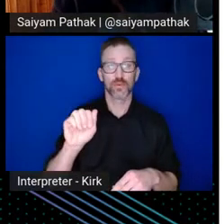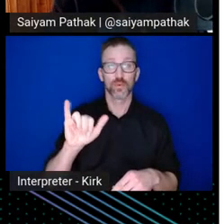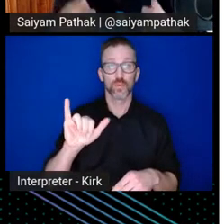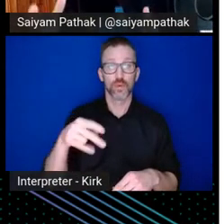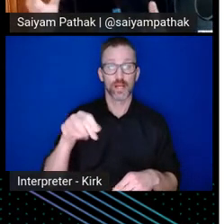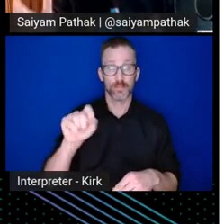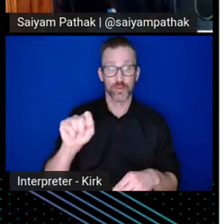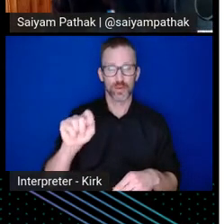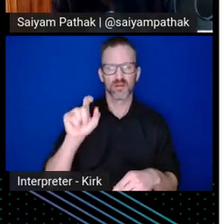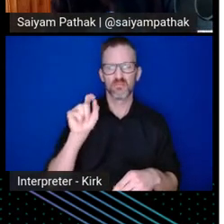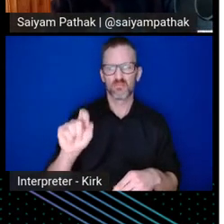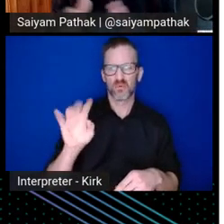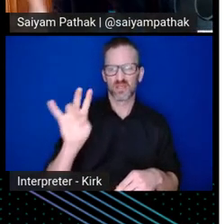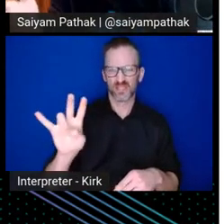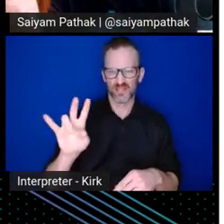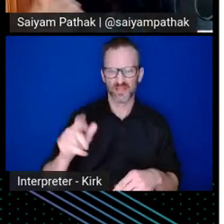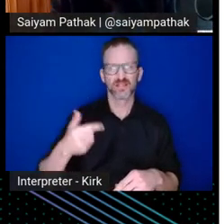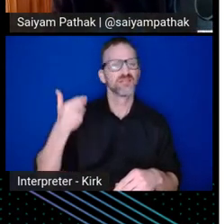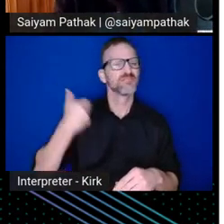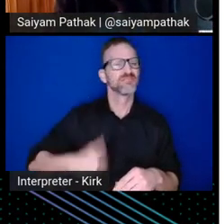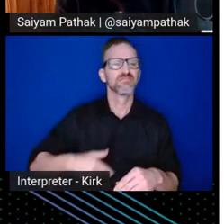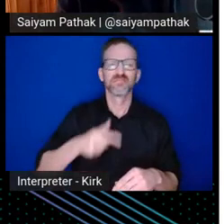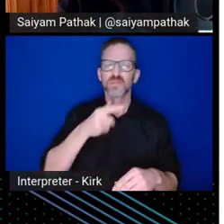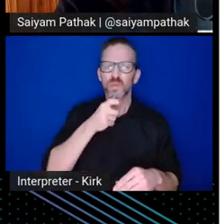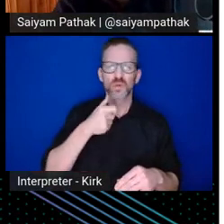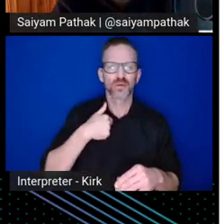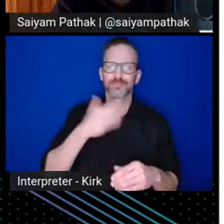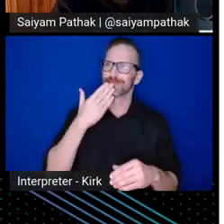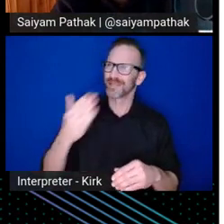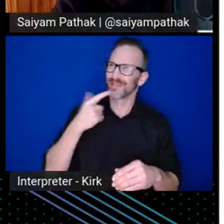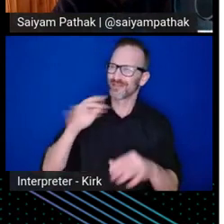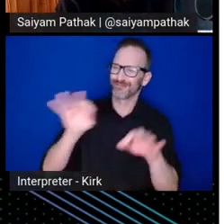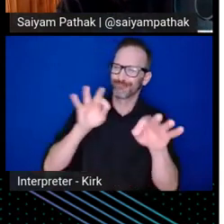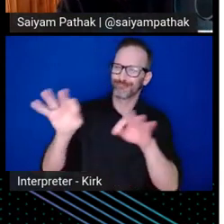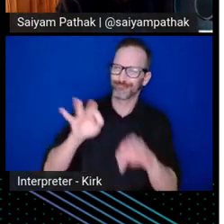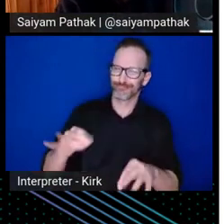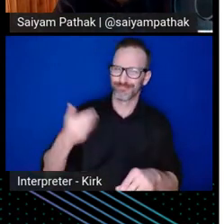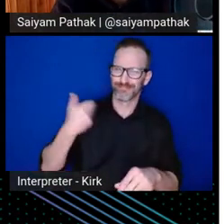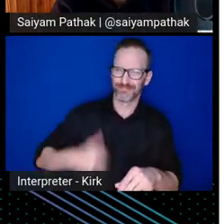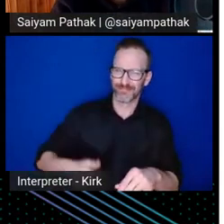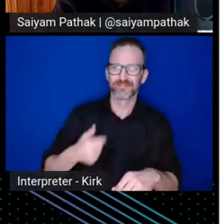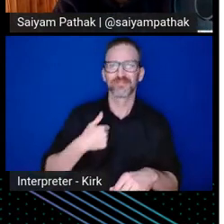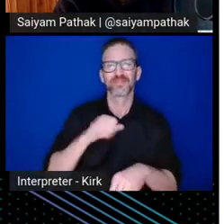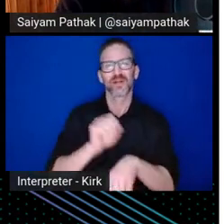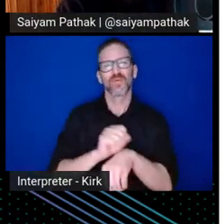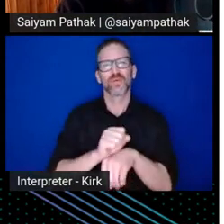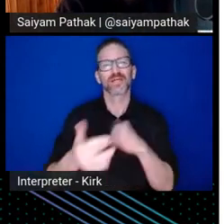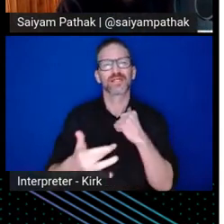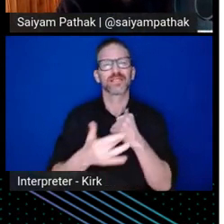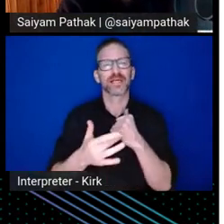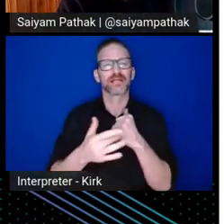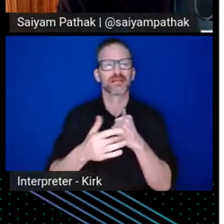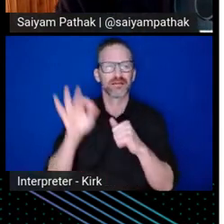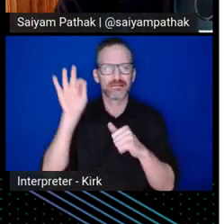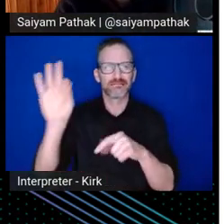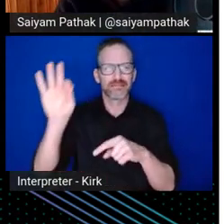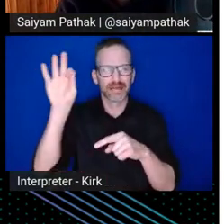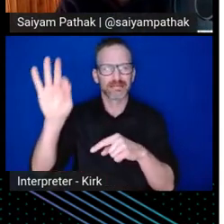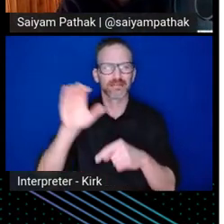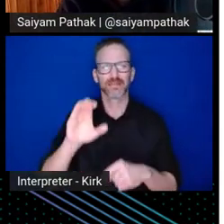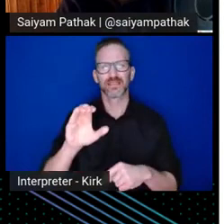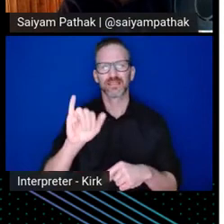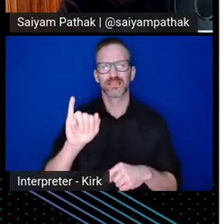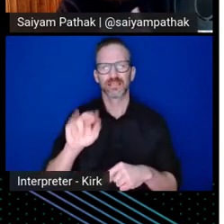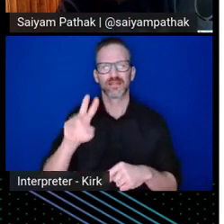So before that, a bit about myself. Thank you for introducing me. And I'm working as Director of Technical Evangelism at Civo, the next-gen cloud